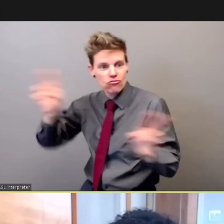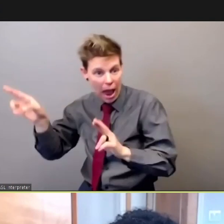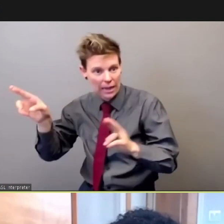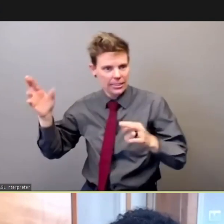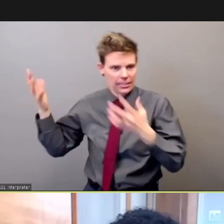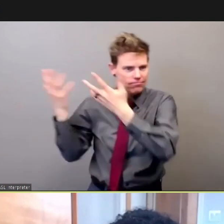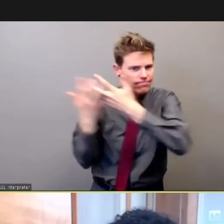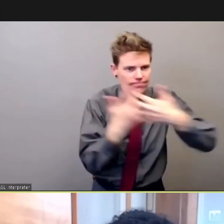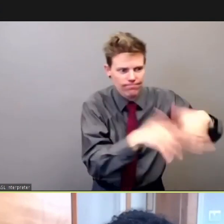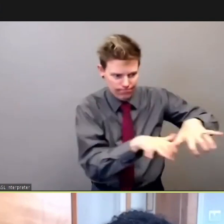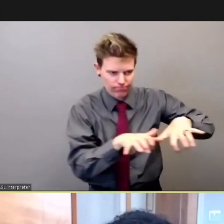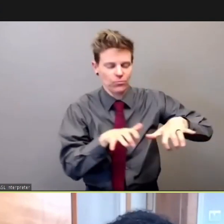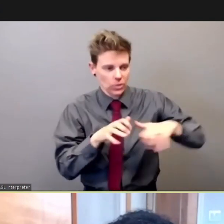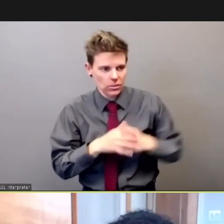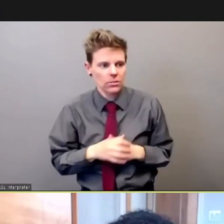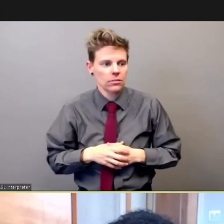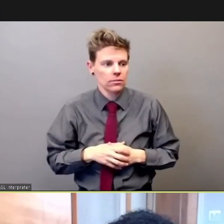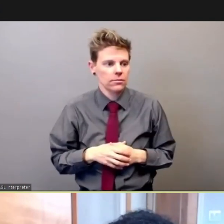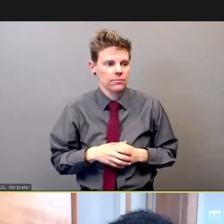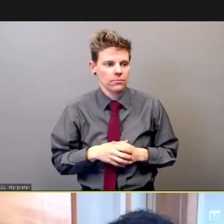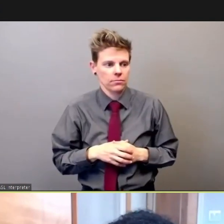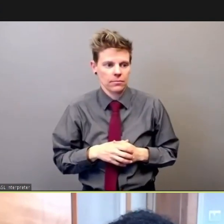plan.